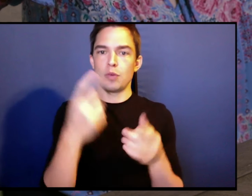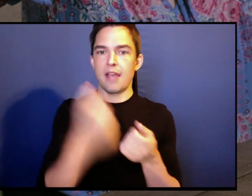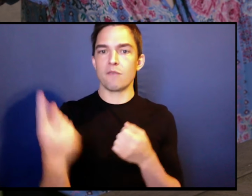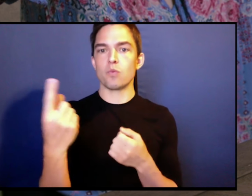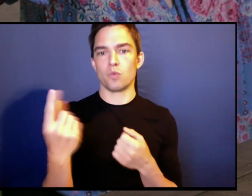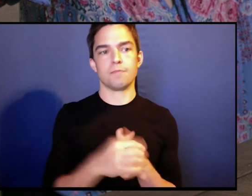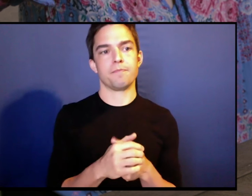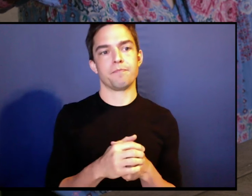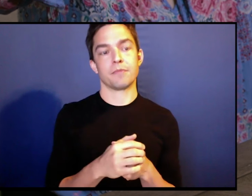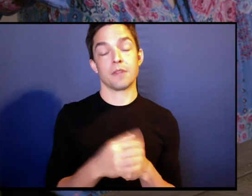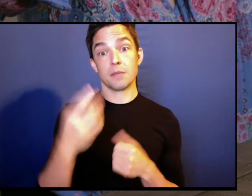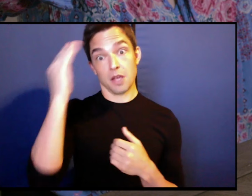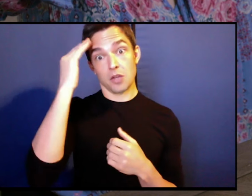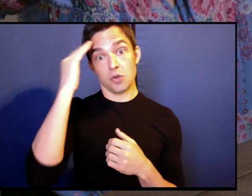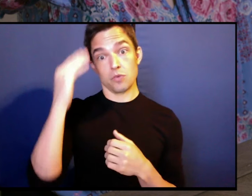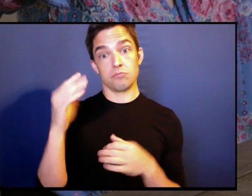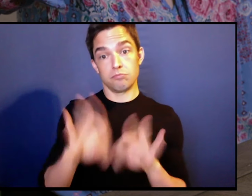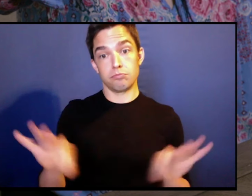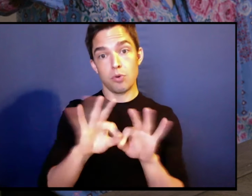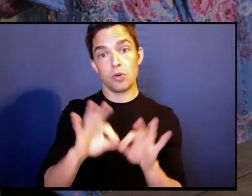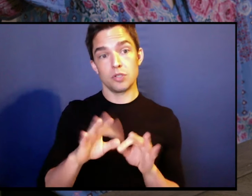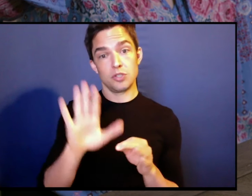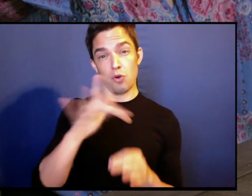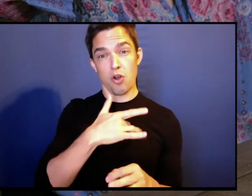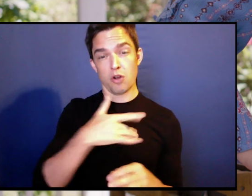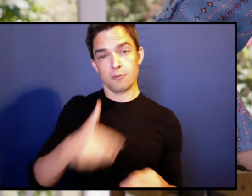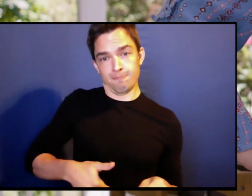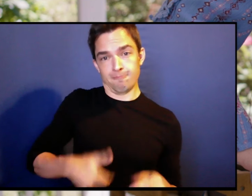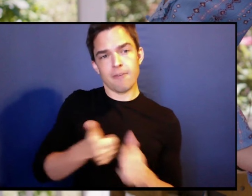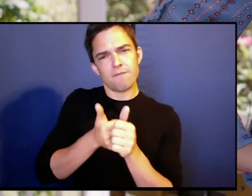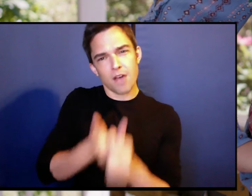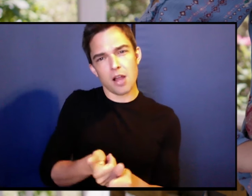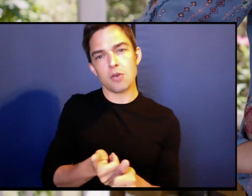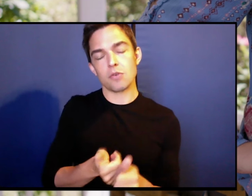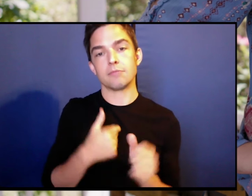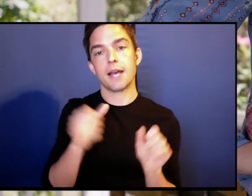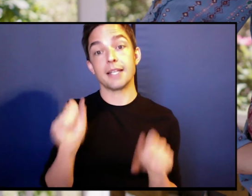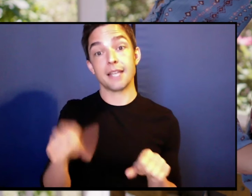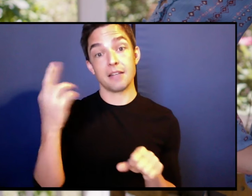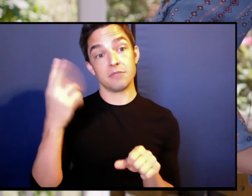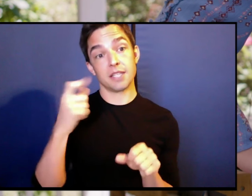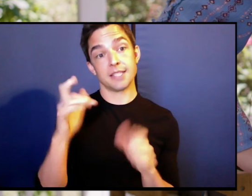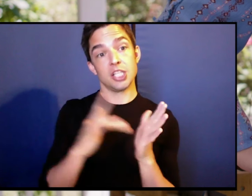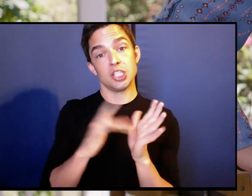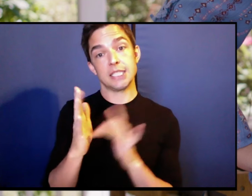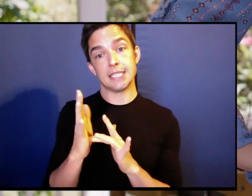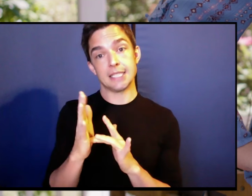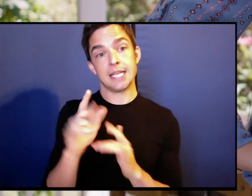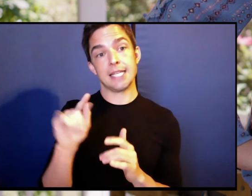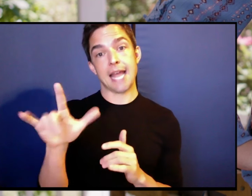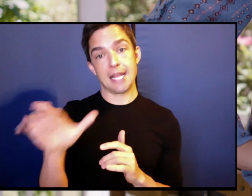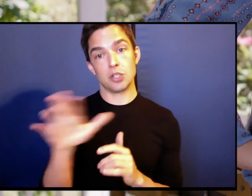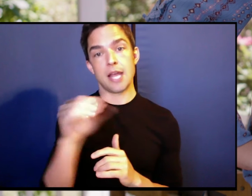I know is that it is important to follow your heart. I am able to do this because of Jesus, Taylor and